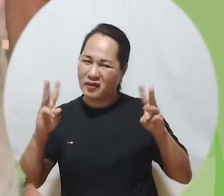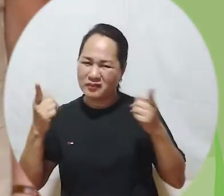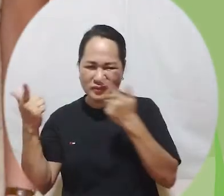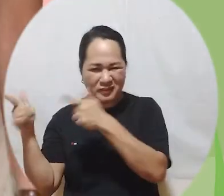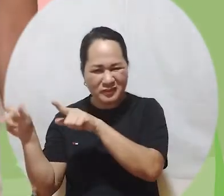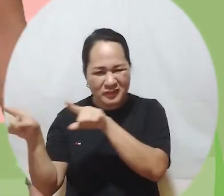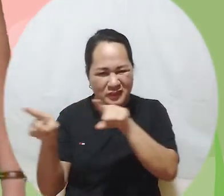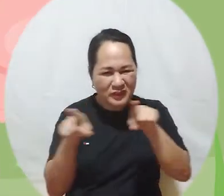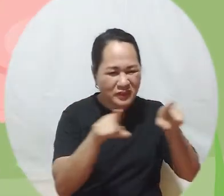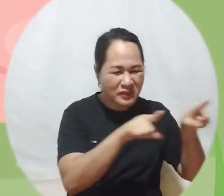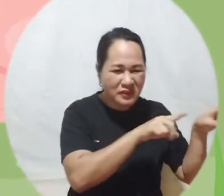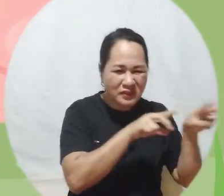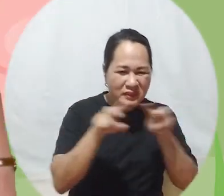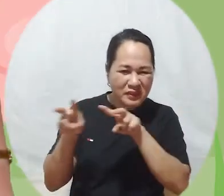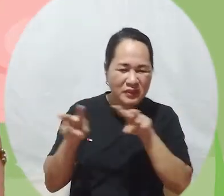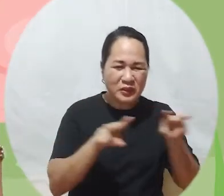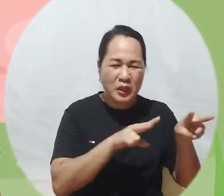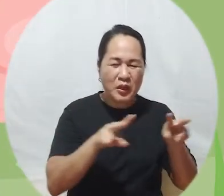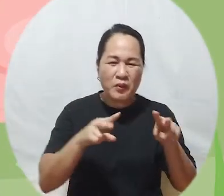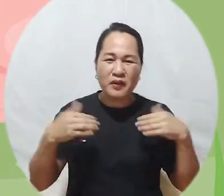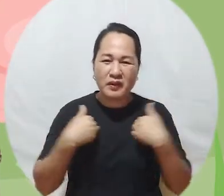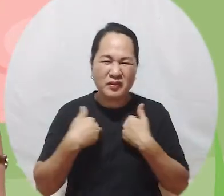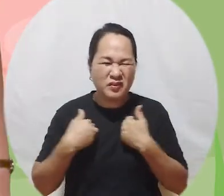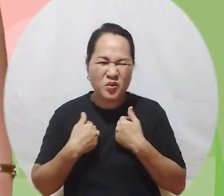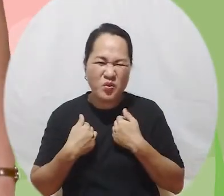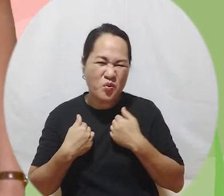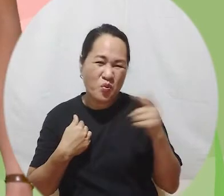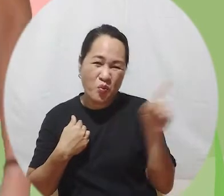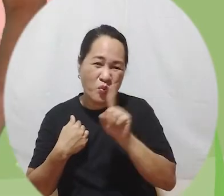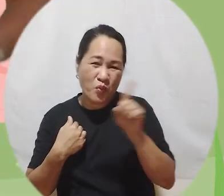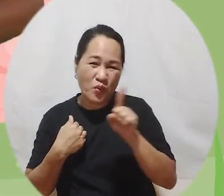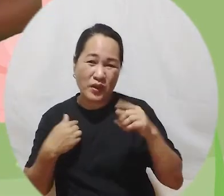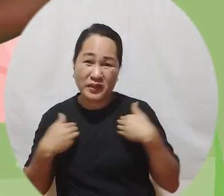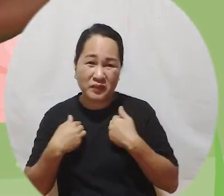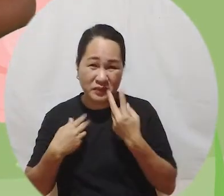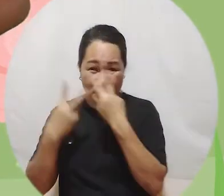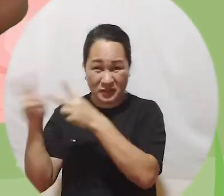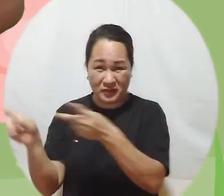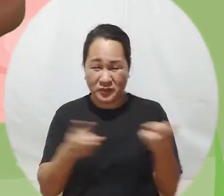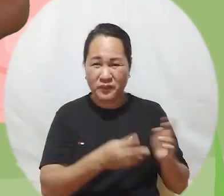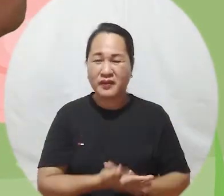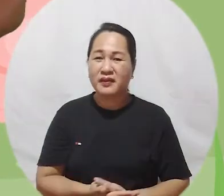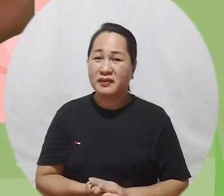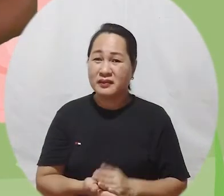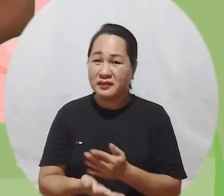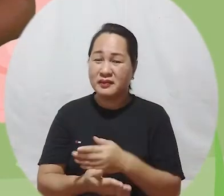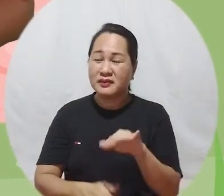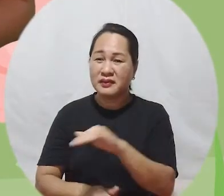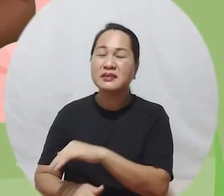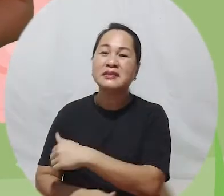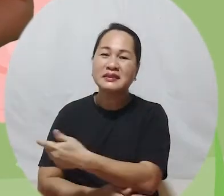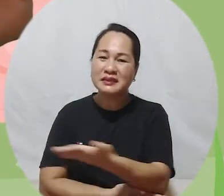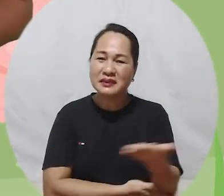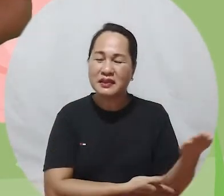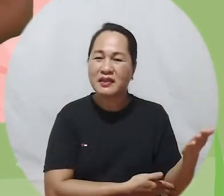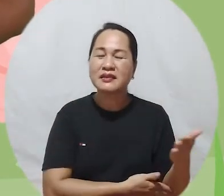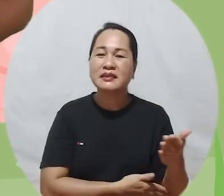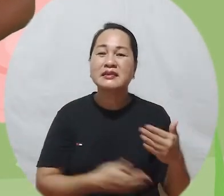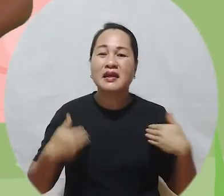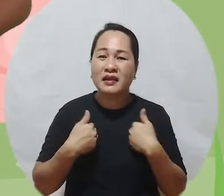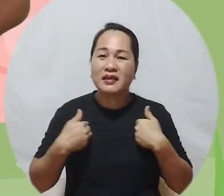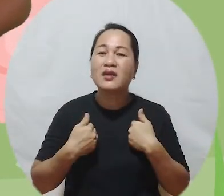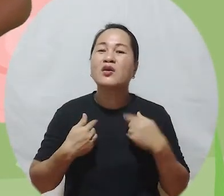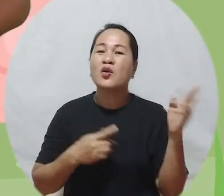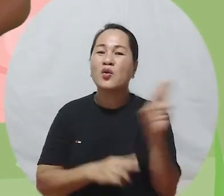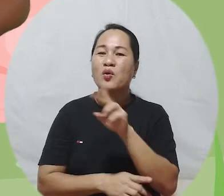Wow! Look at these animals! What animals do you see, kids? Right! These animals are usually seen